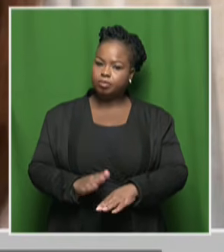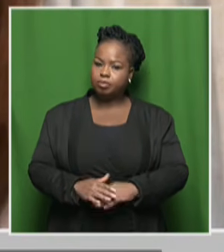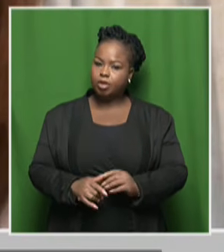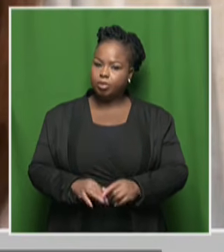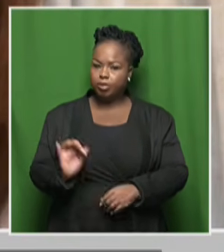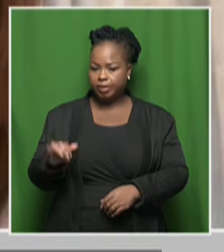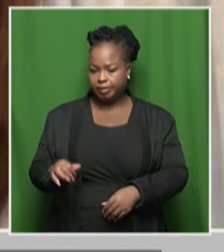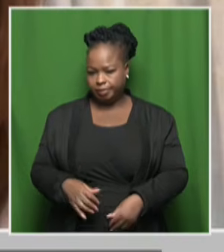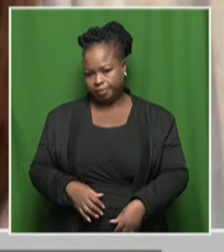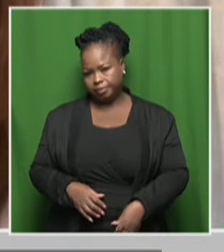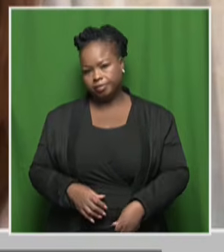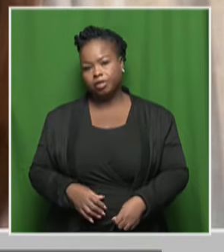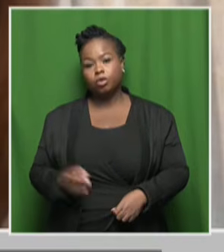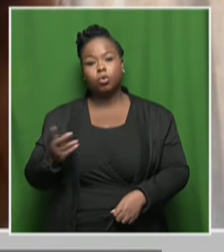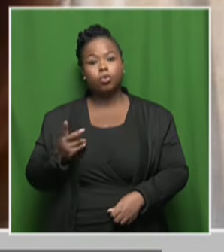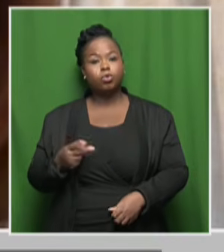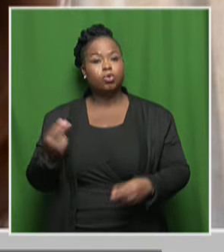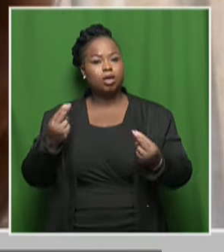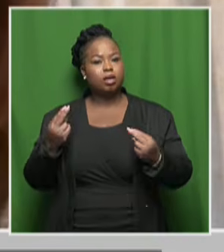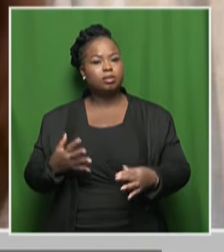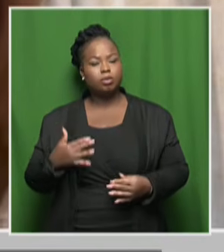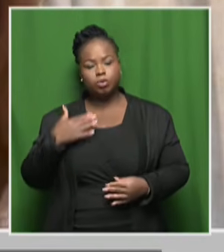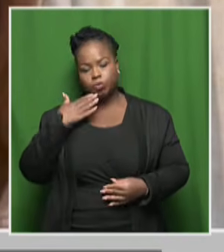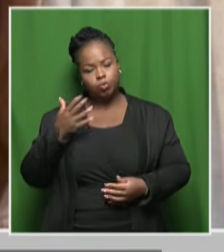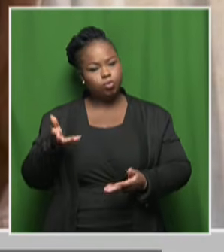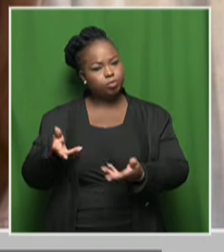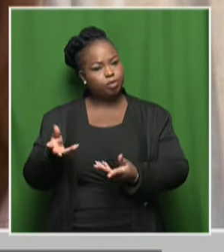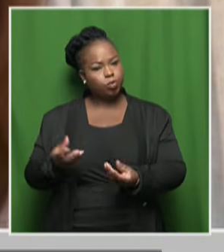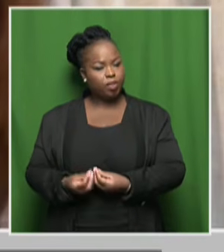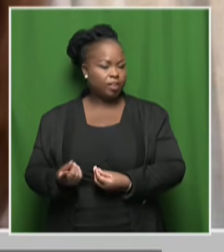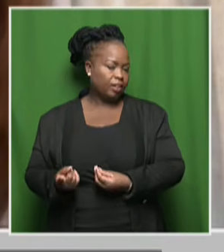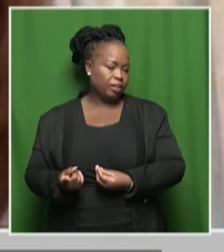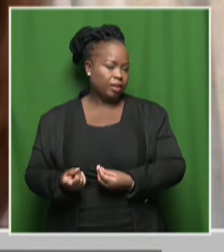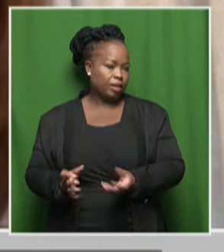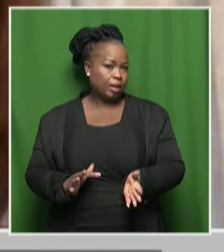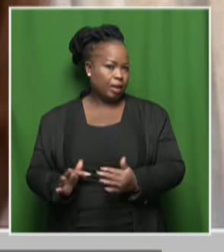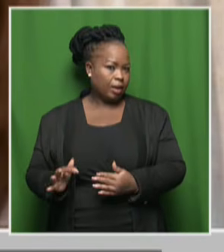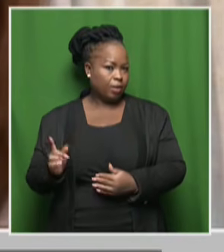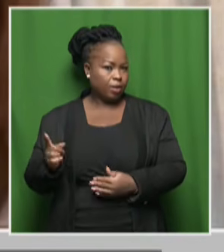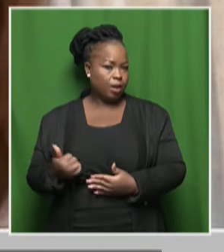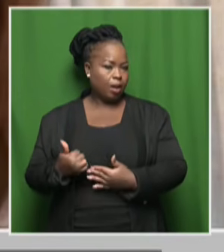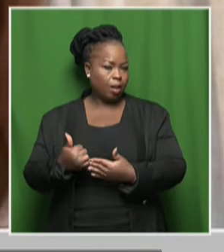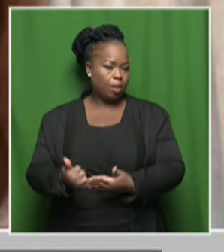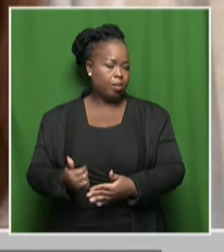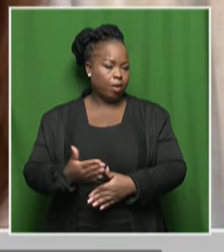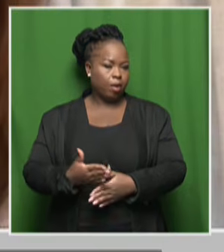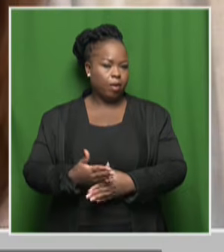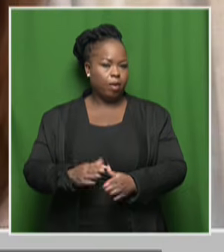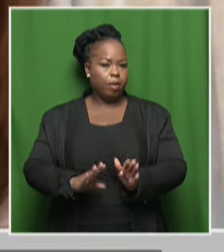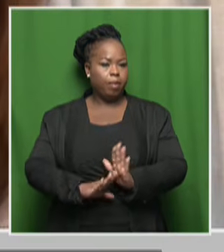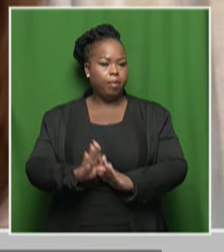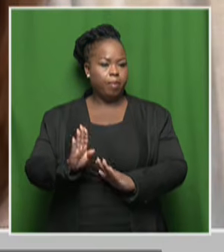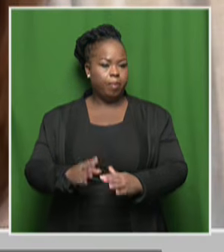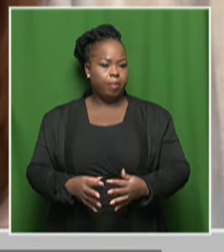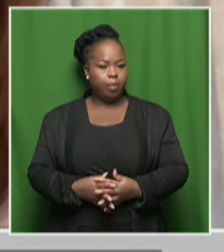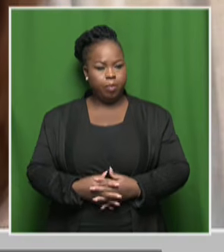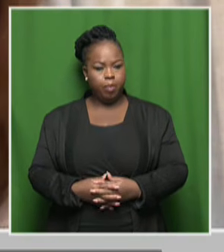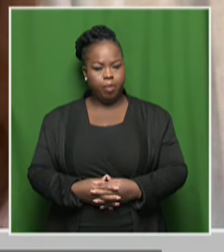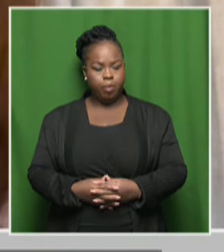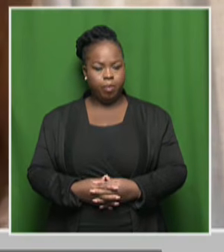about that. And even the artists that you managed to interact with, right? How this platform has helped to enhance their career as well?